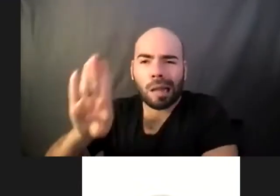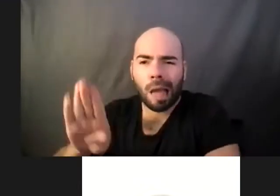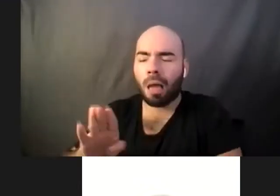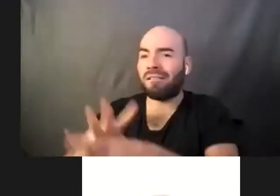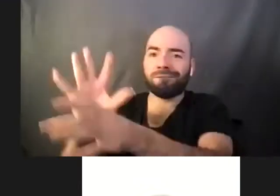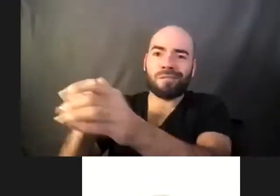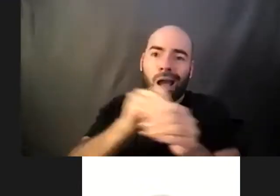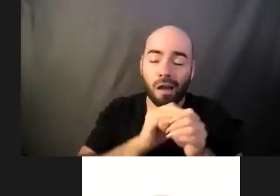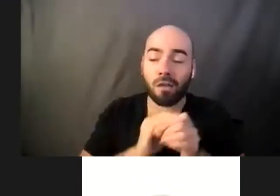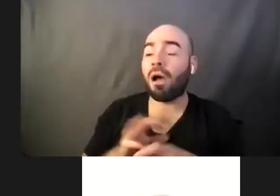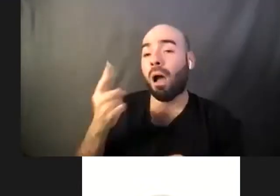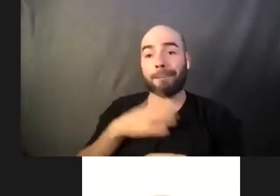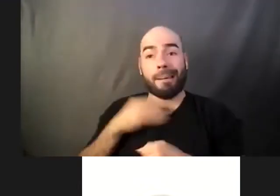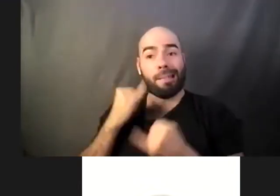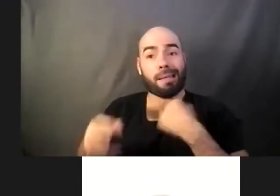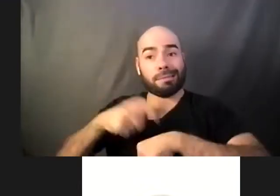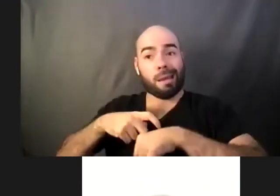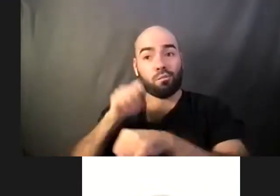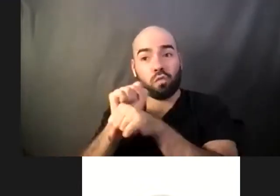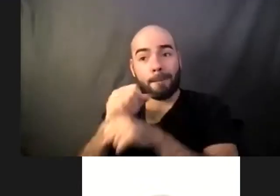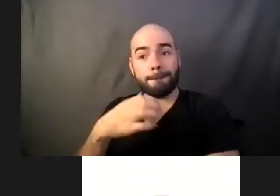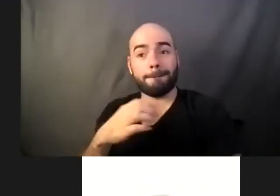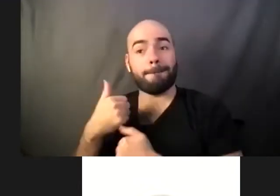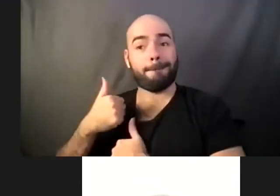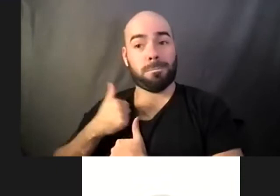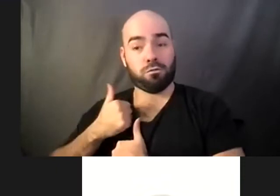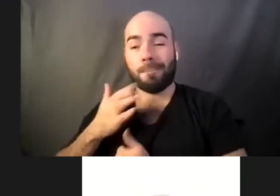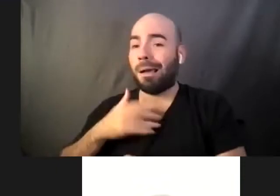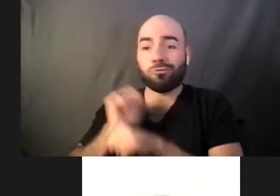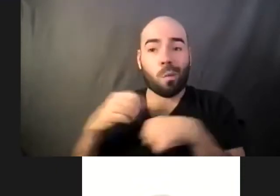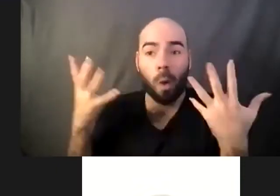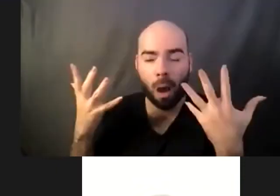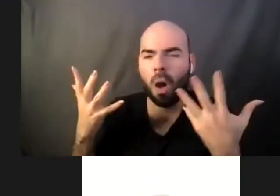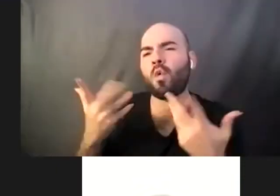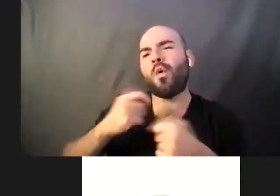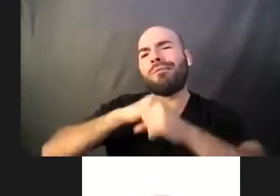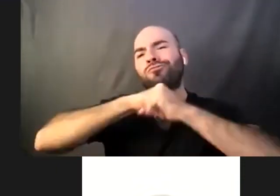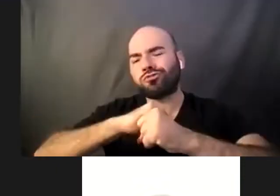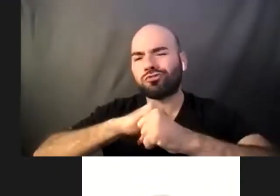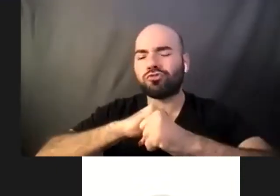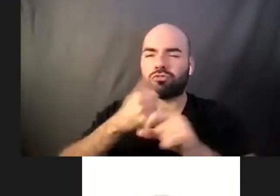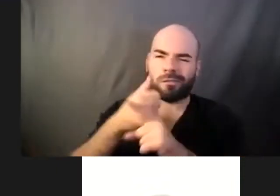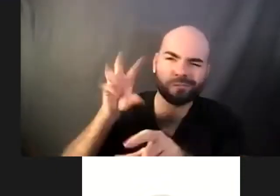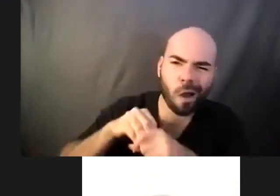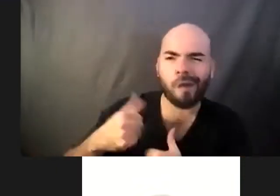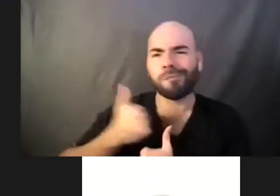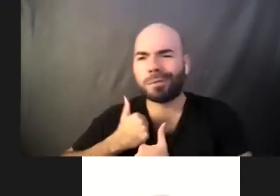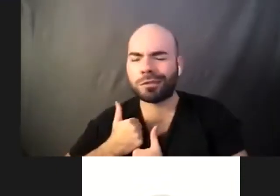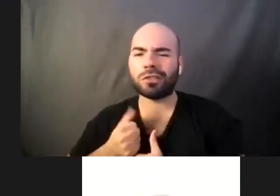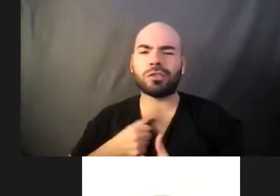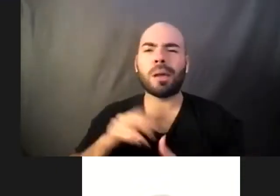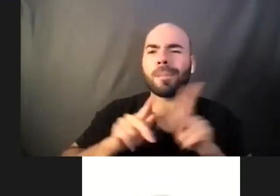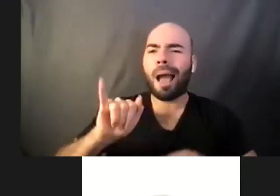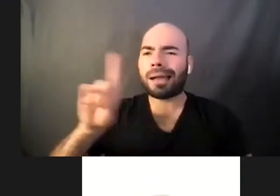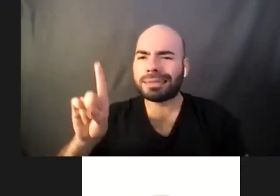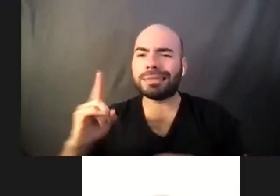my last military job, you know, my job was to be basically a security guard, like a military police officer. So I would check the ID of people coming into the